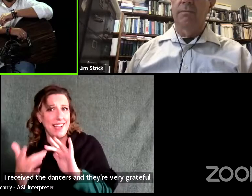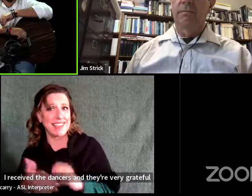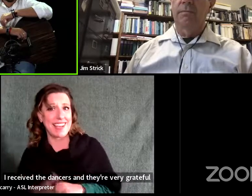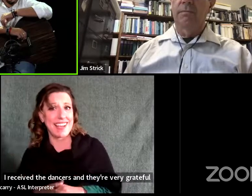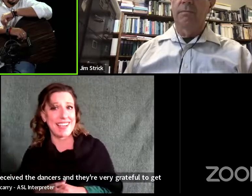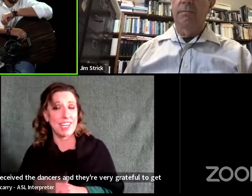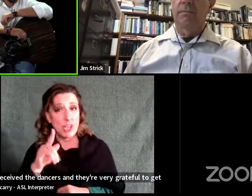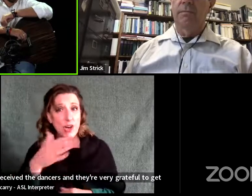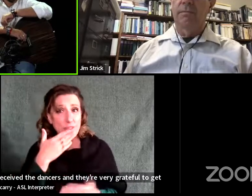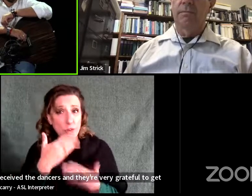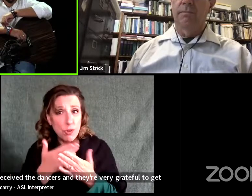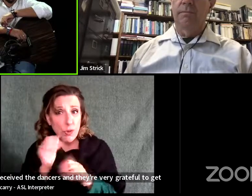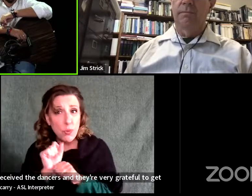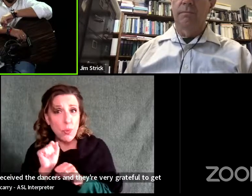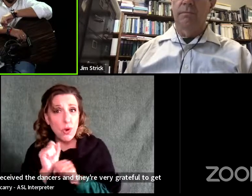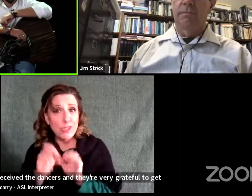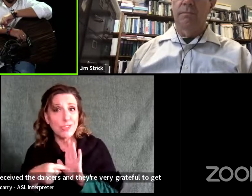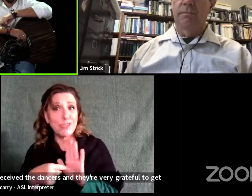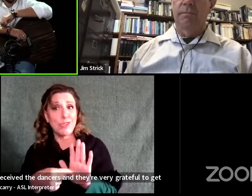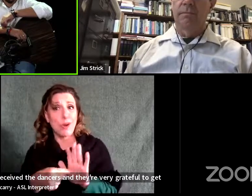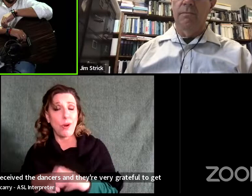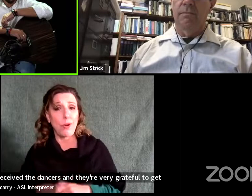you have a good work to show,